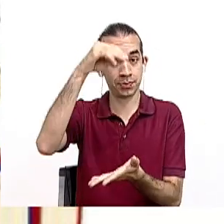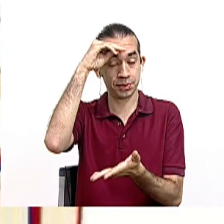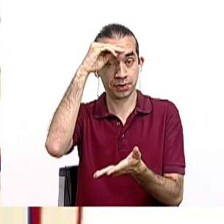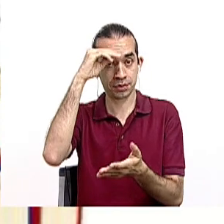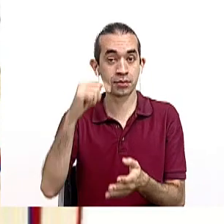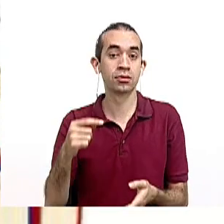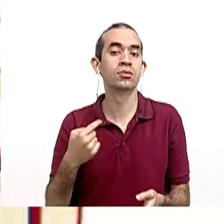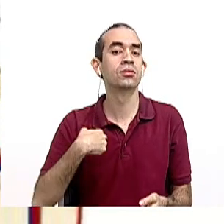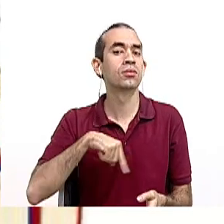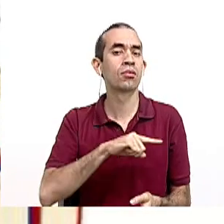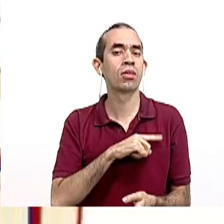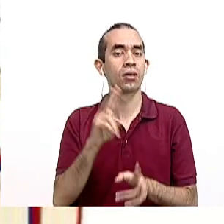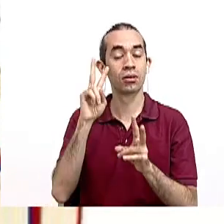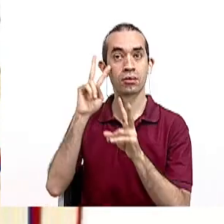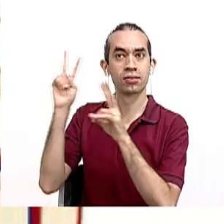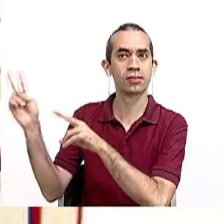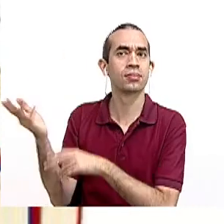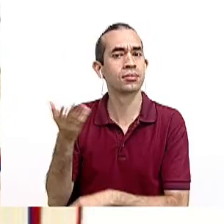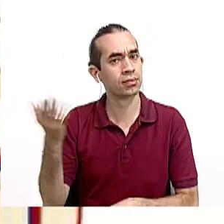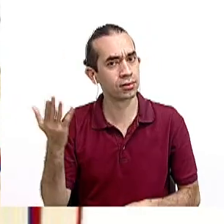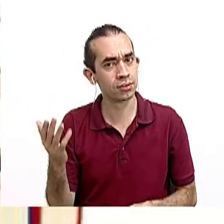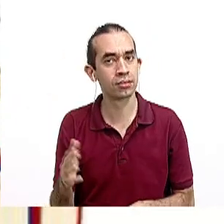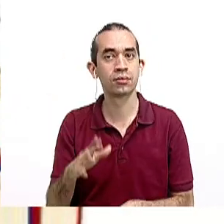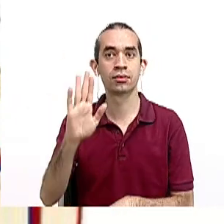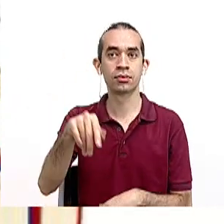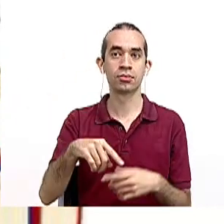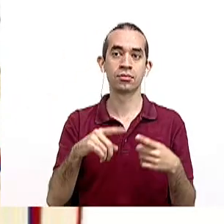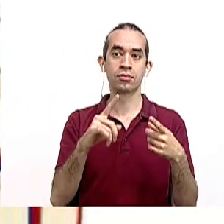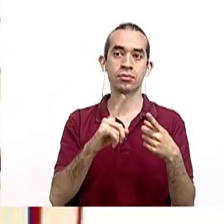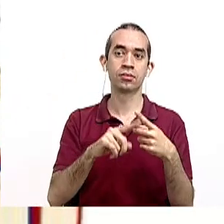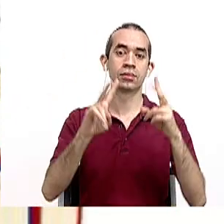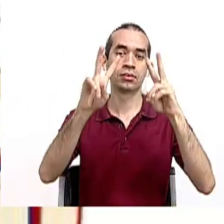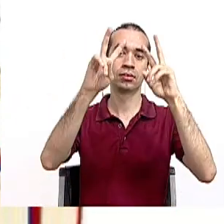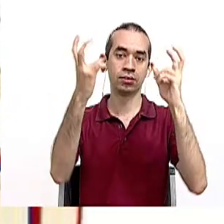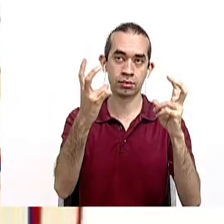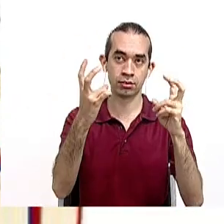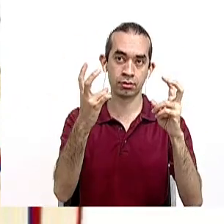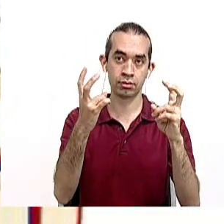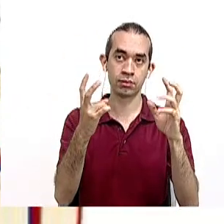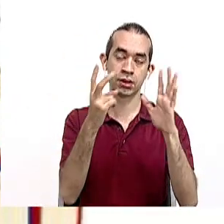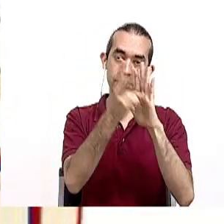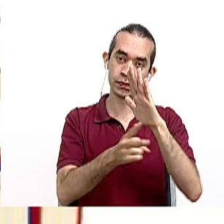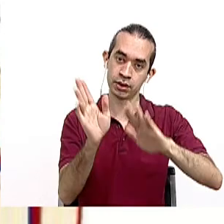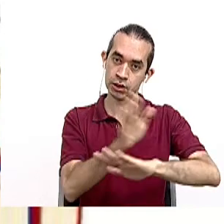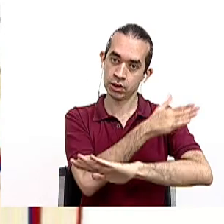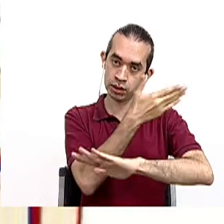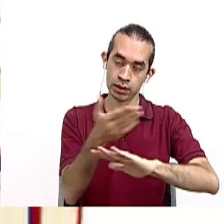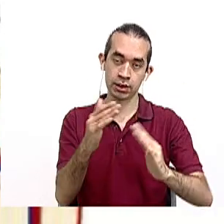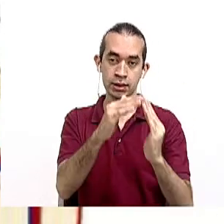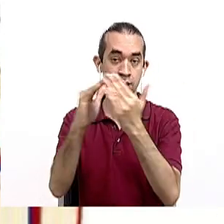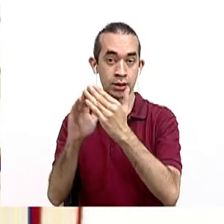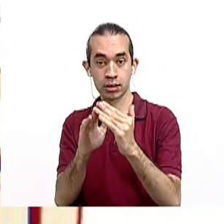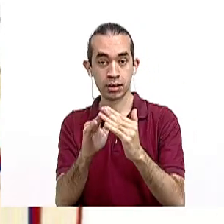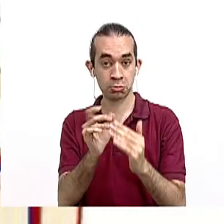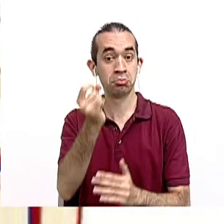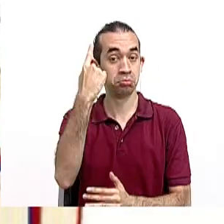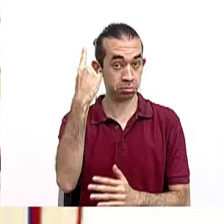what do we have here? So, did you recognize the topic of a video song about a